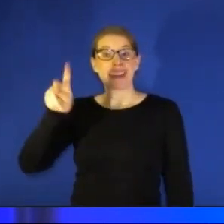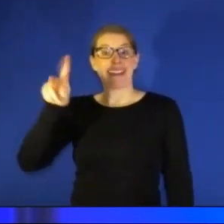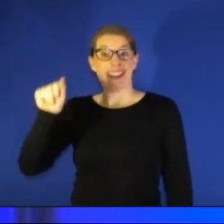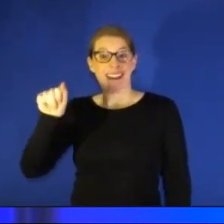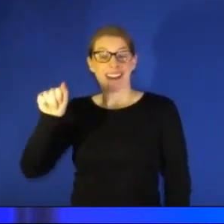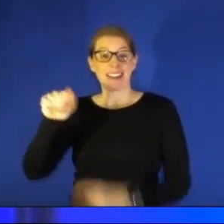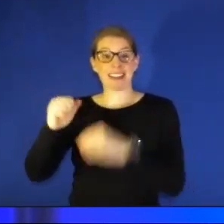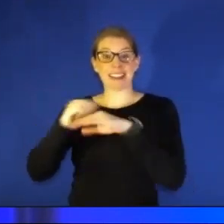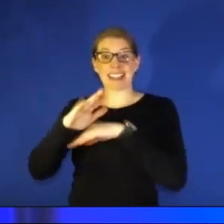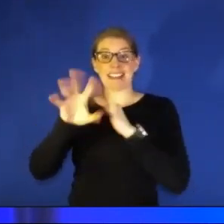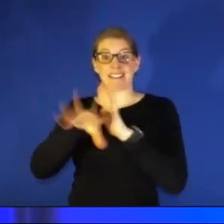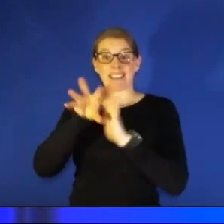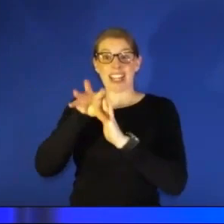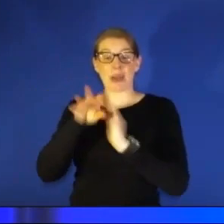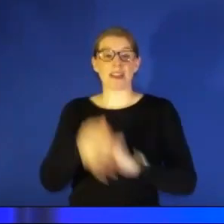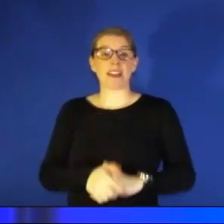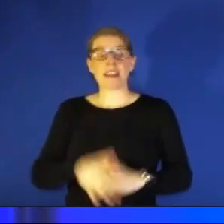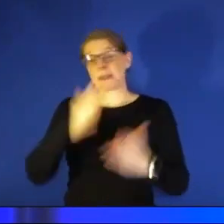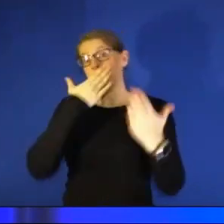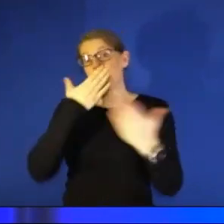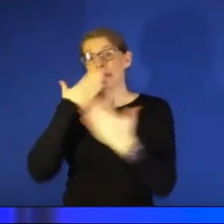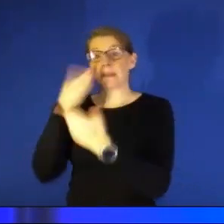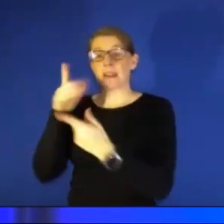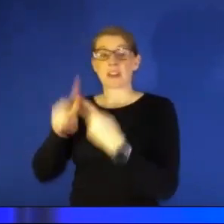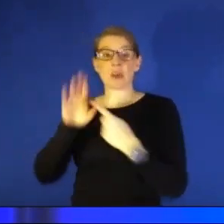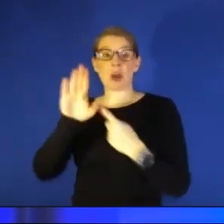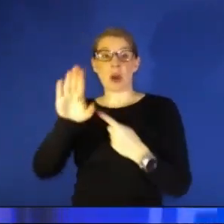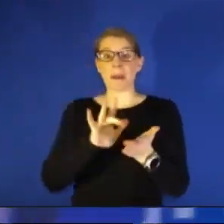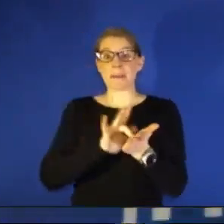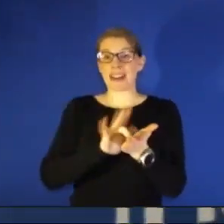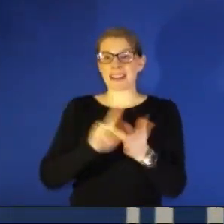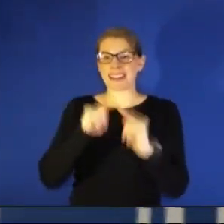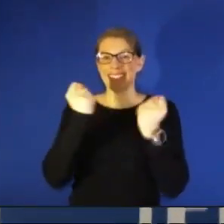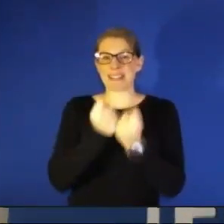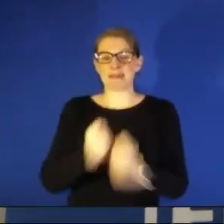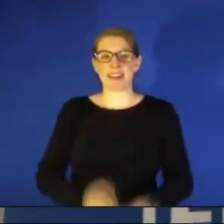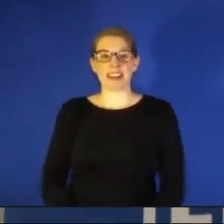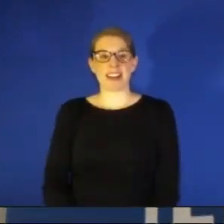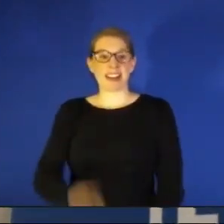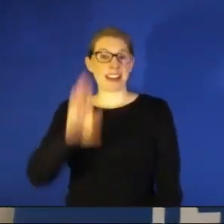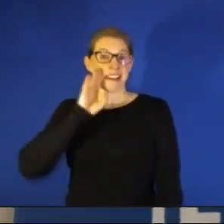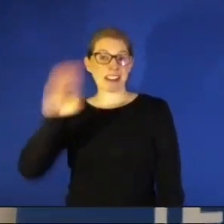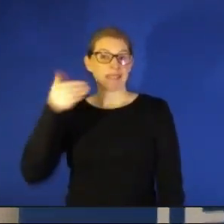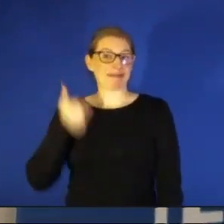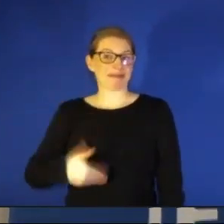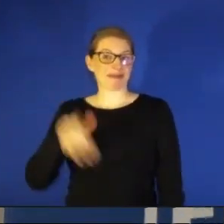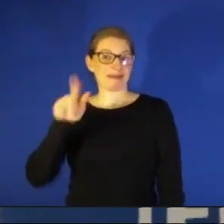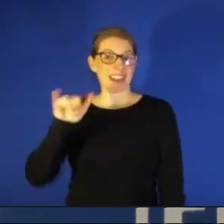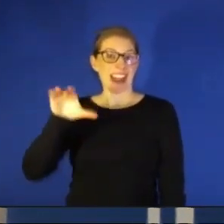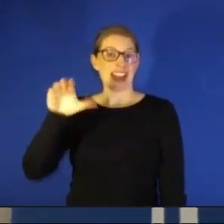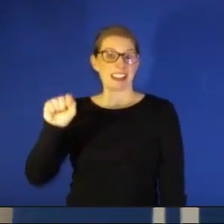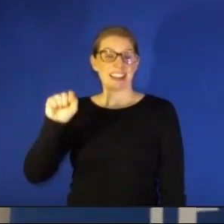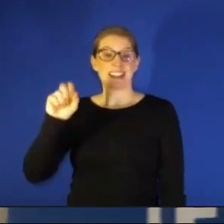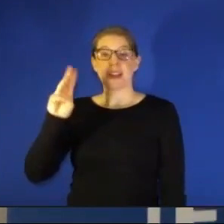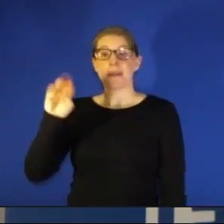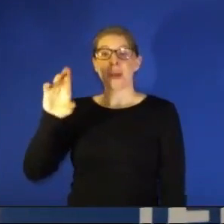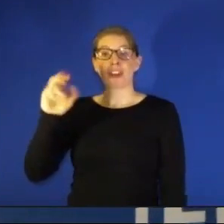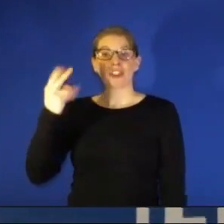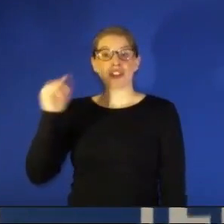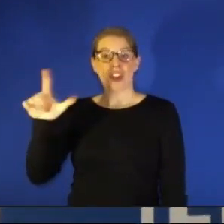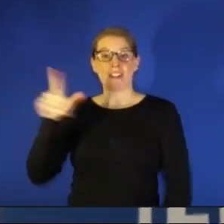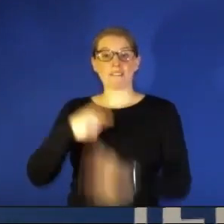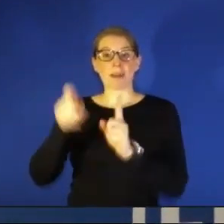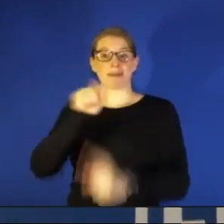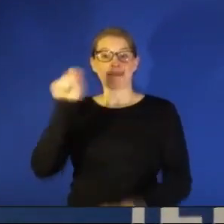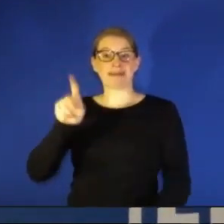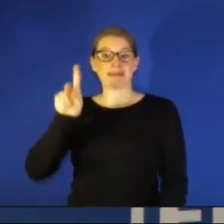out some very special thank yous to her medical team. Take a listen. Hi, I'm Alice Marshall from Topeka, Kansas, and I want to